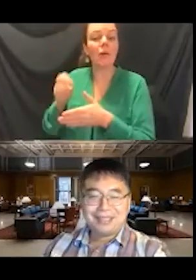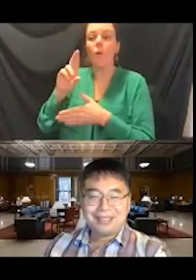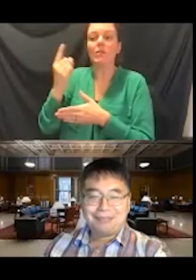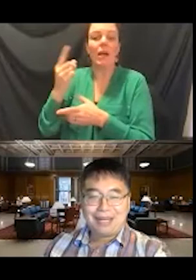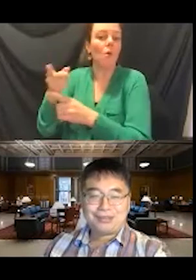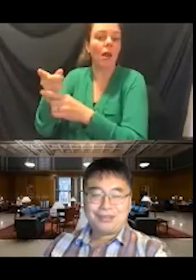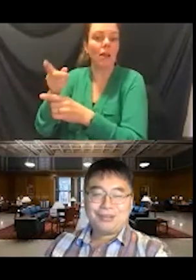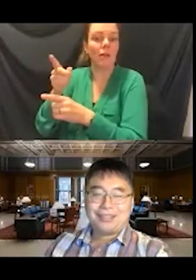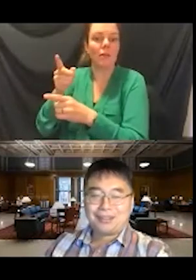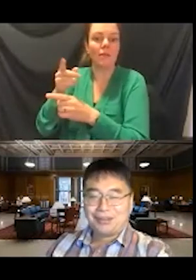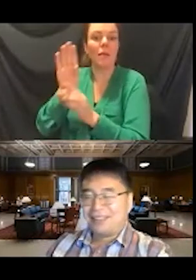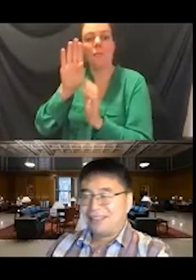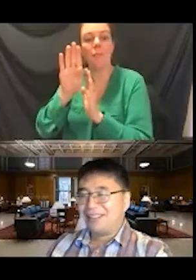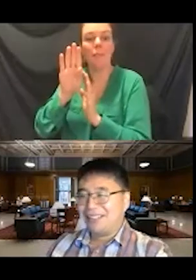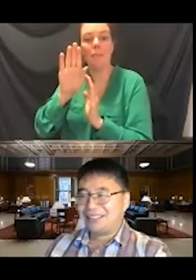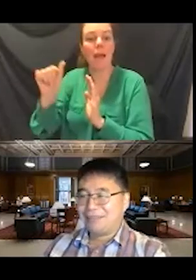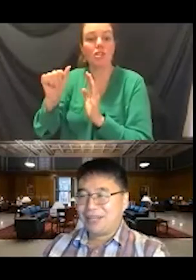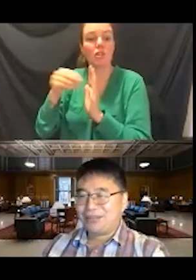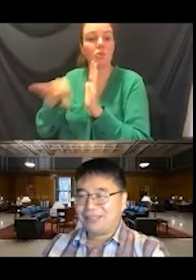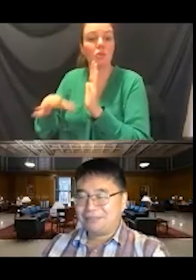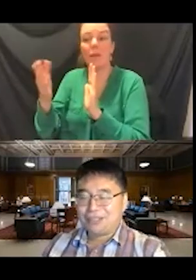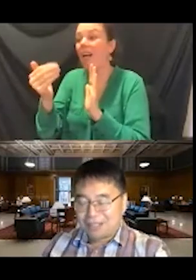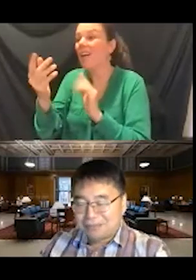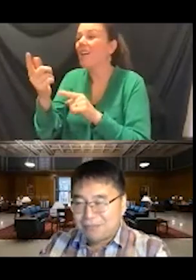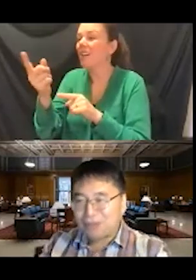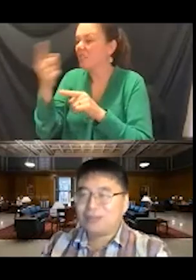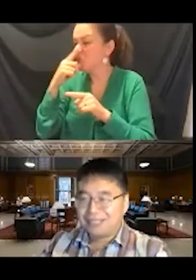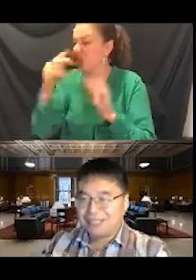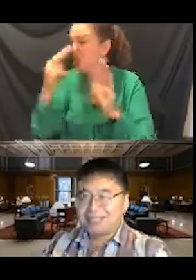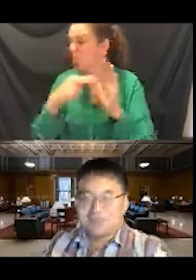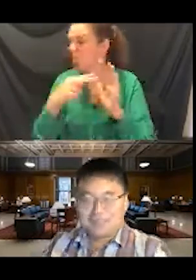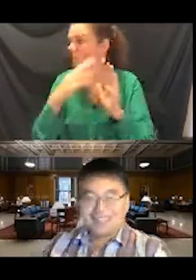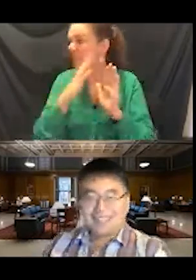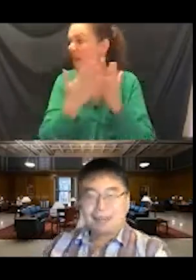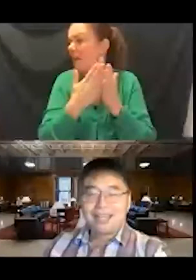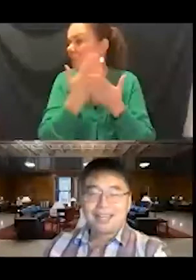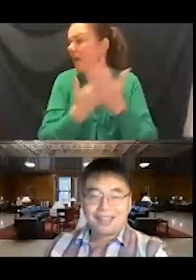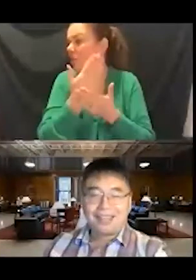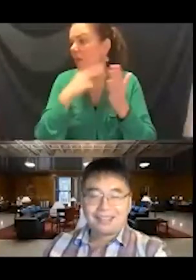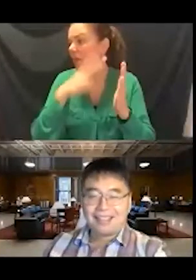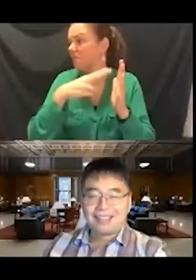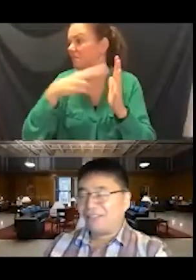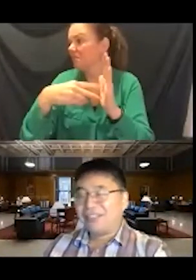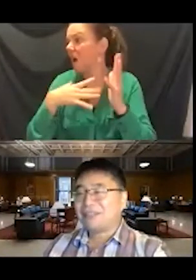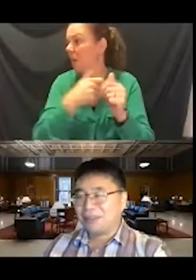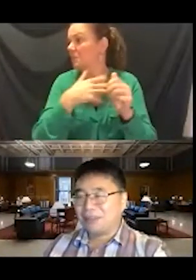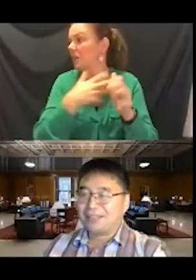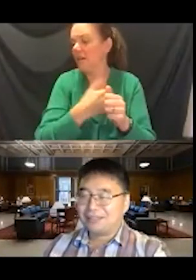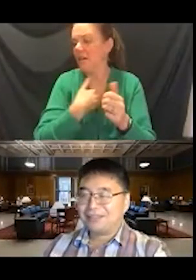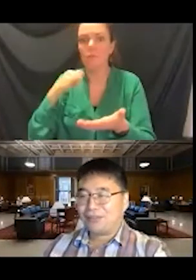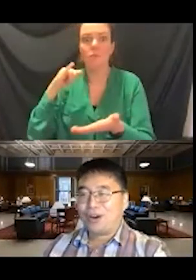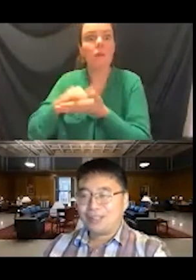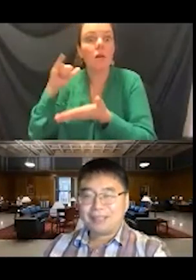or a bachelor student to going in there and start manually, updating things, and that's not feasible,